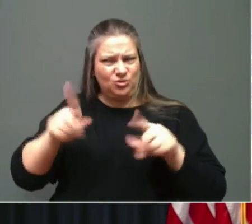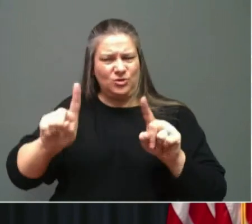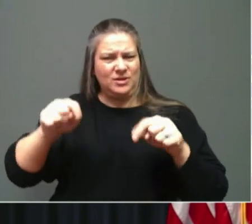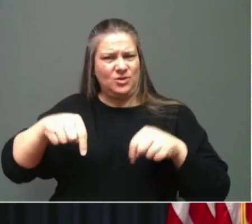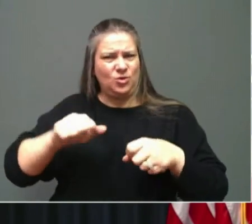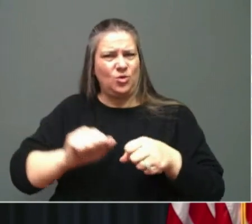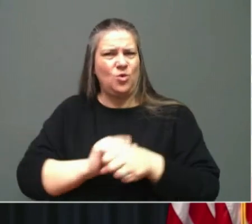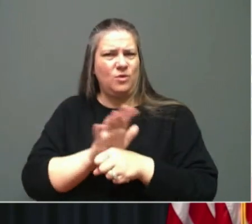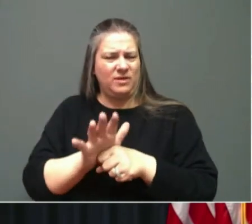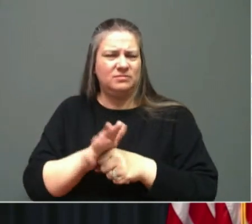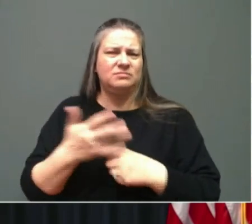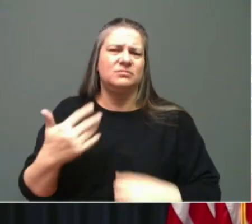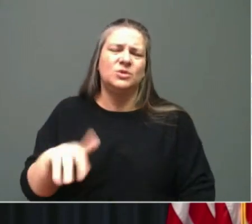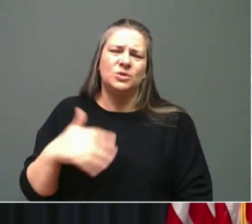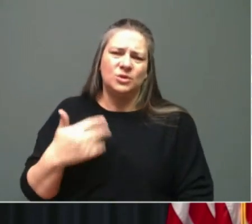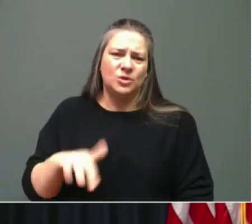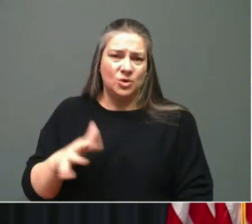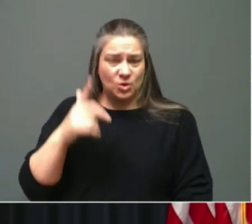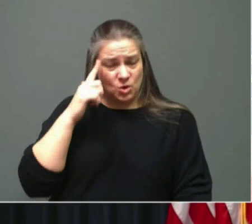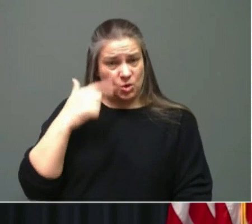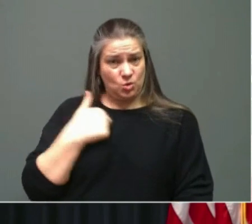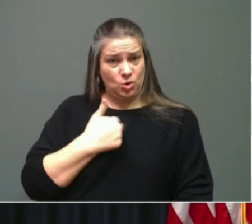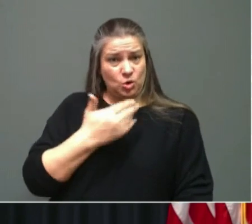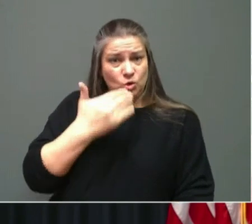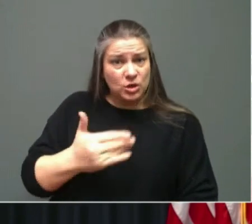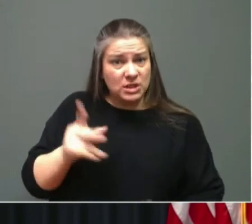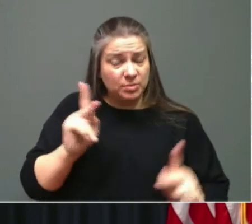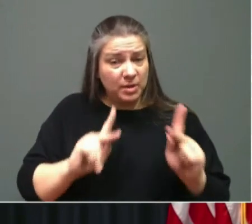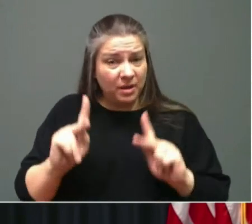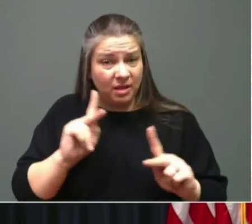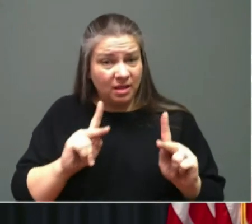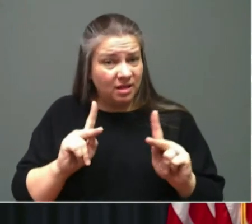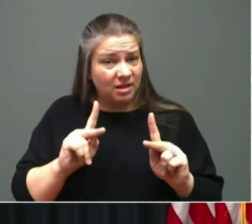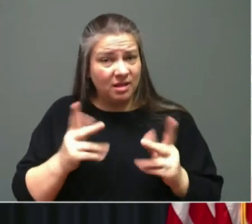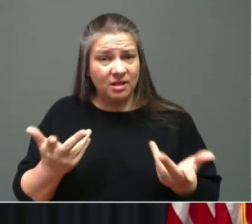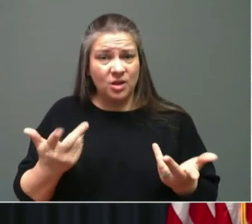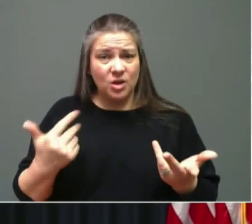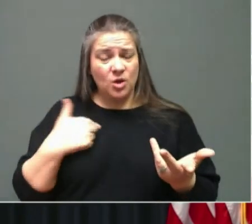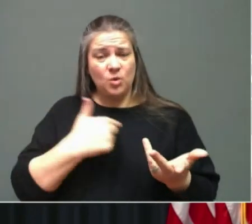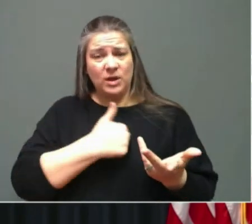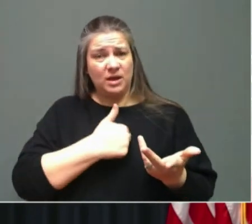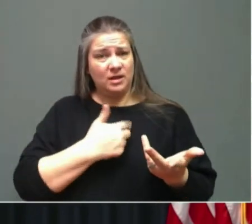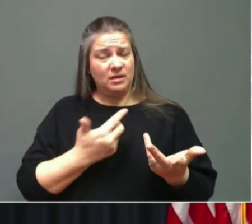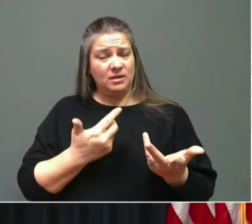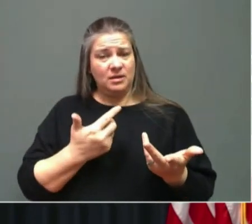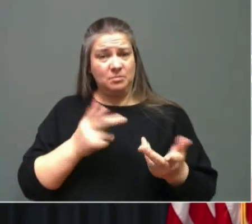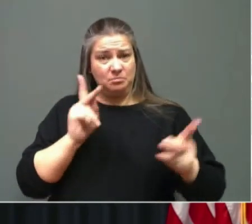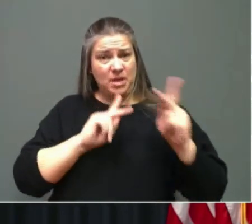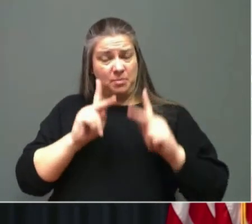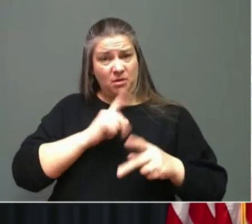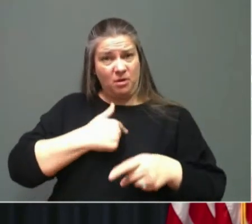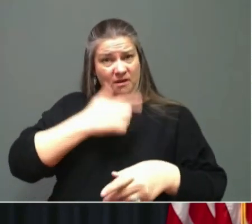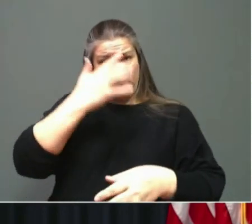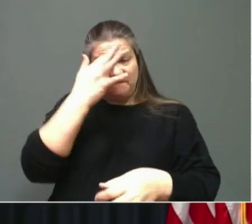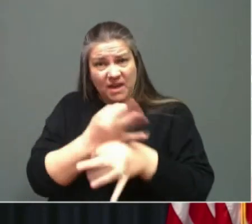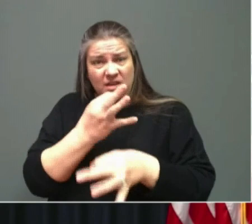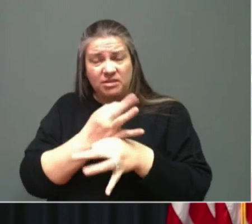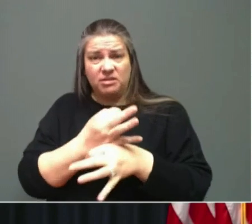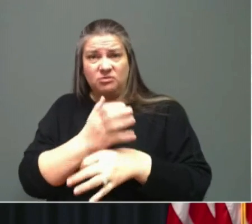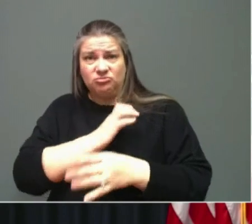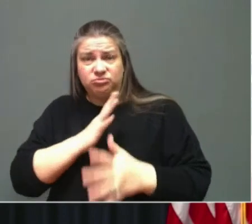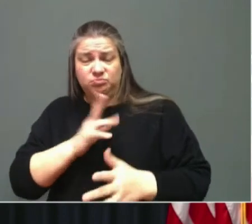We claim to be good people. We claim to be people of faith. Let's make sure we live